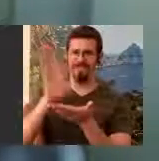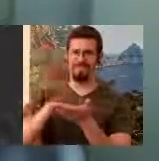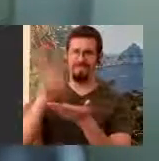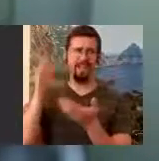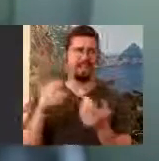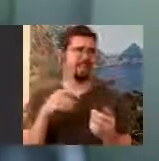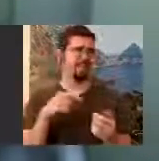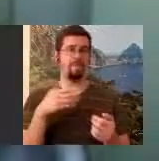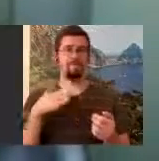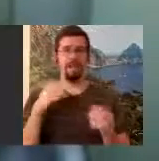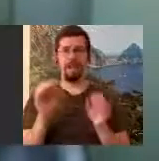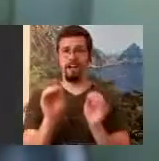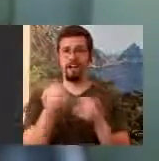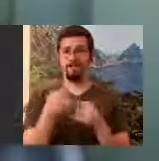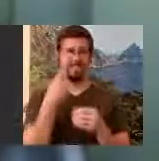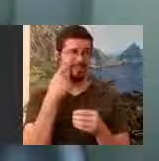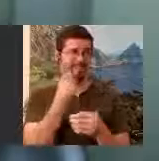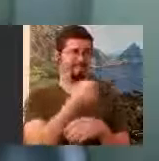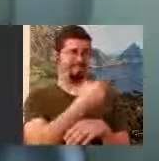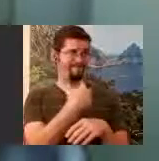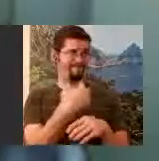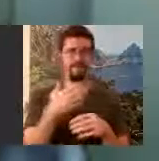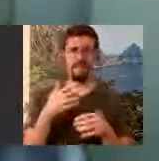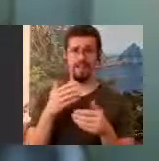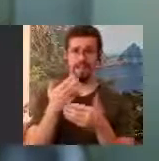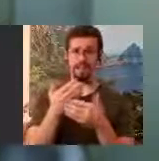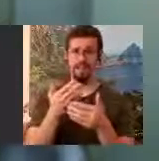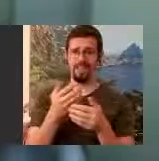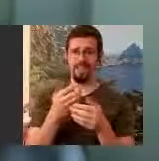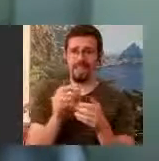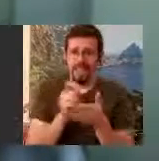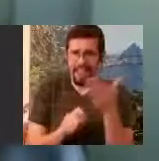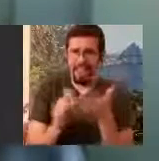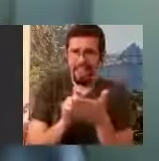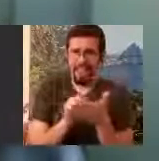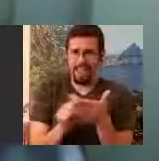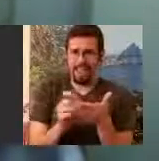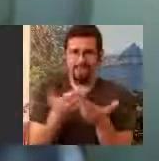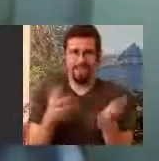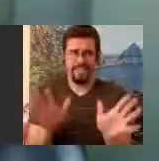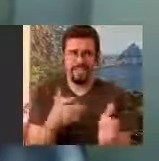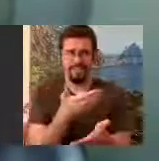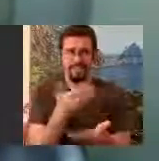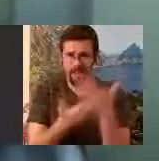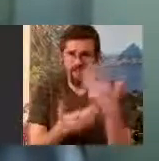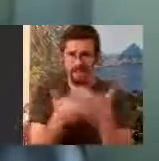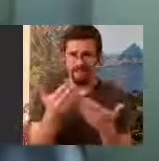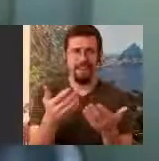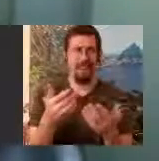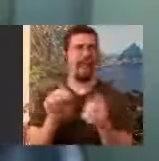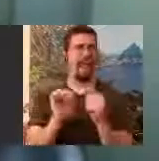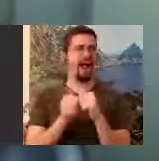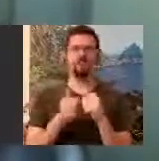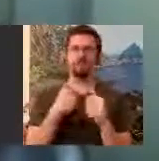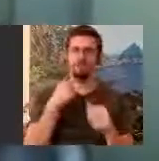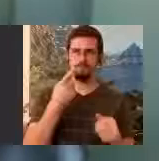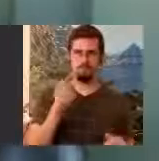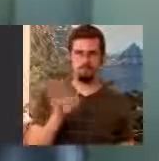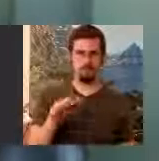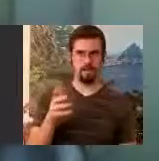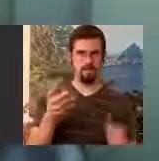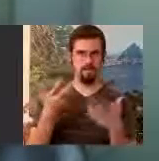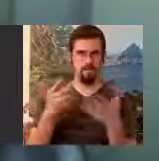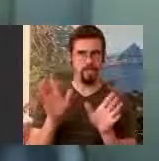write a whole bunch of stuff by hand. How do you tell somebody who's skeptical that it's actually being written by hand more than by